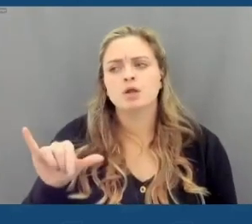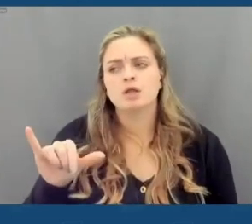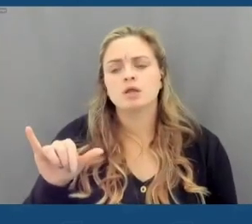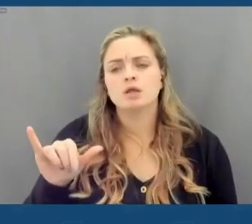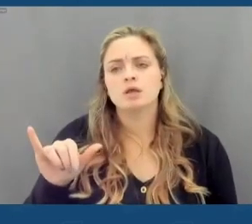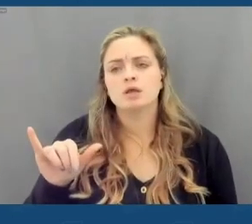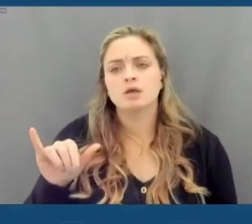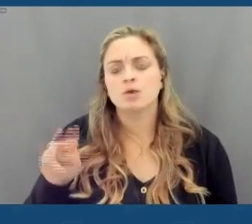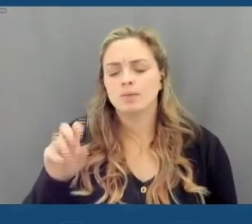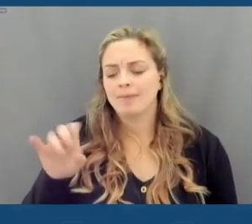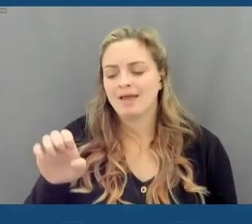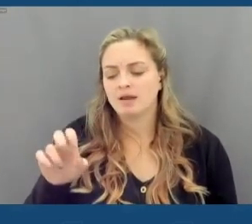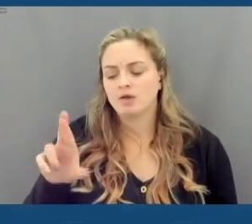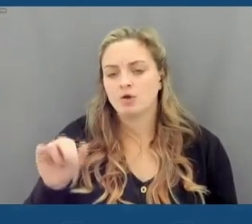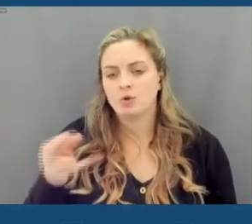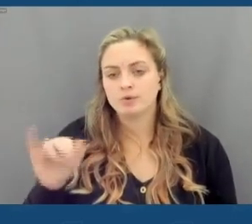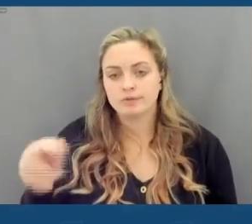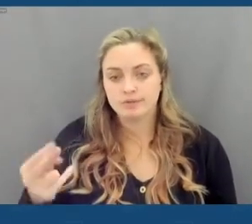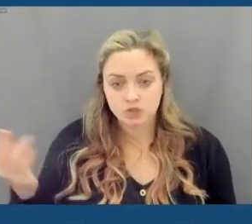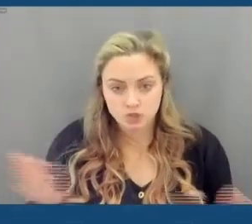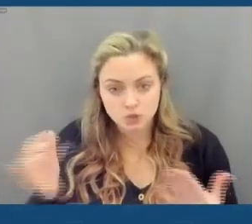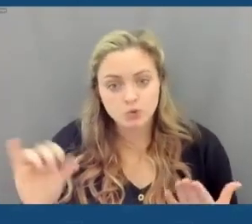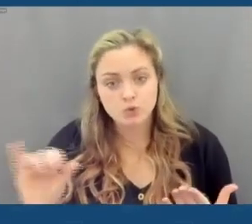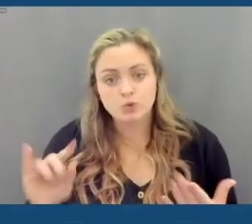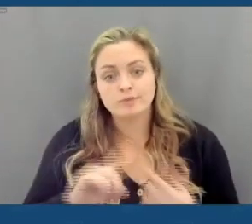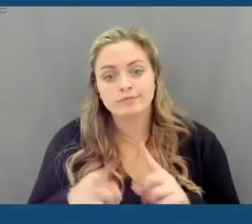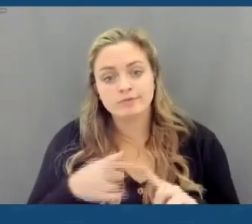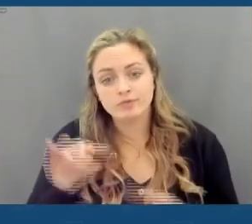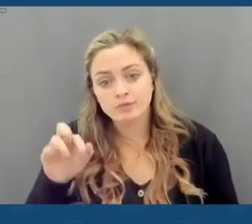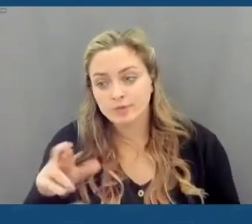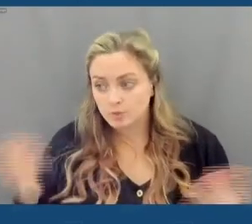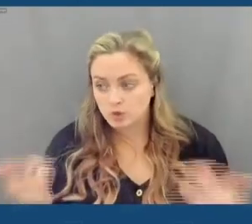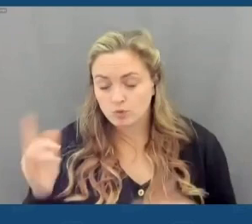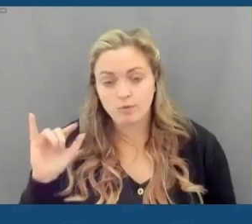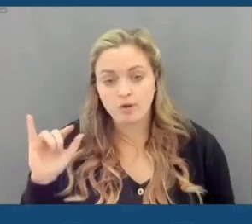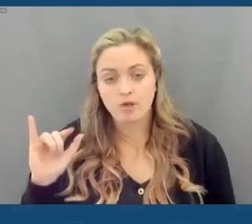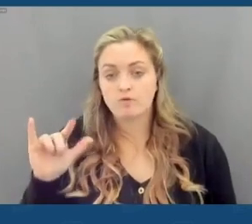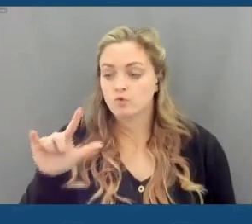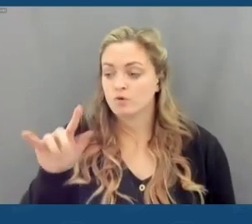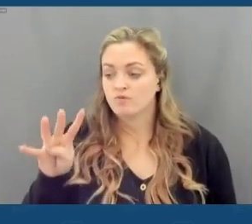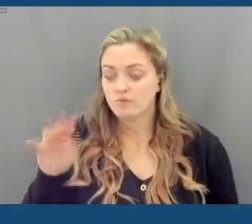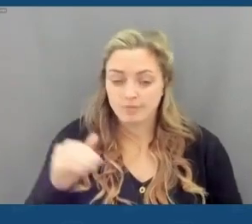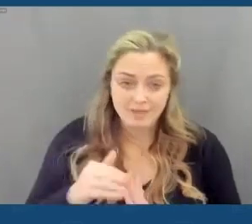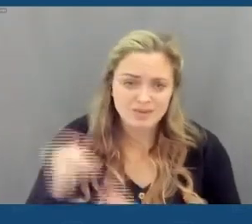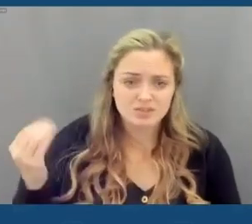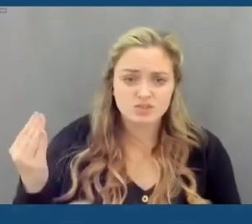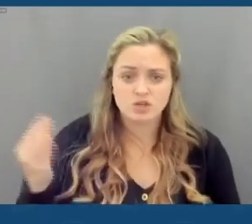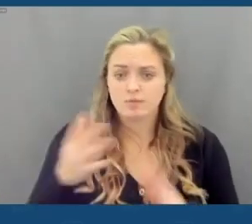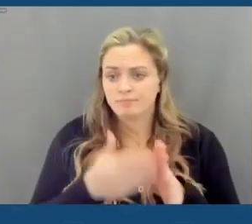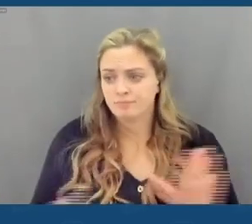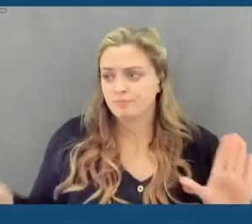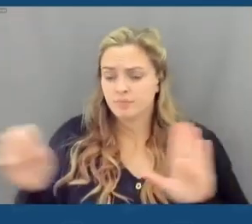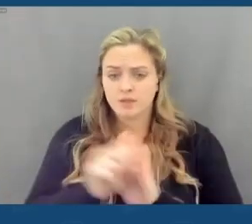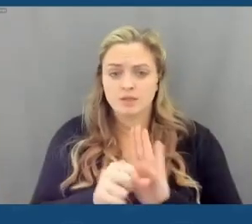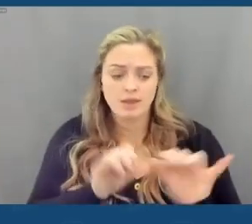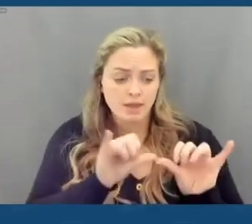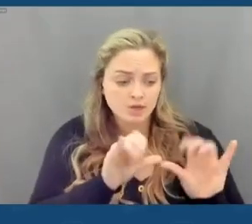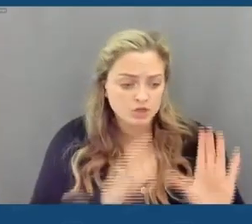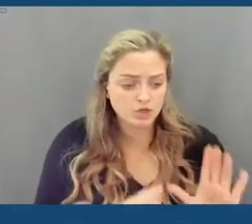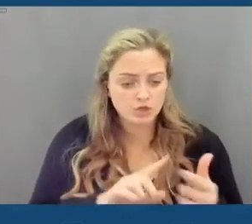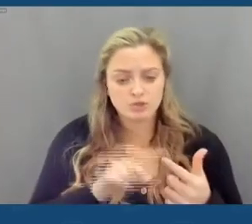Maddie Arsich is here too, and our friends from labor on here on Long Island will create 24,000 jobs statewide, from engineers to pipe fitters. And